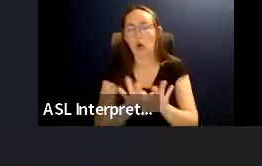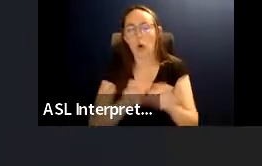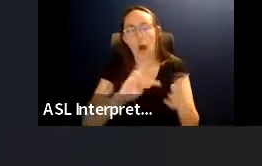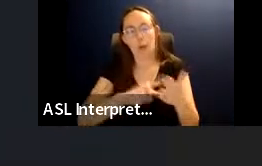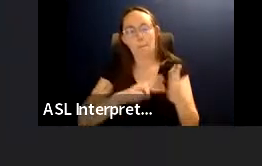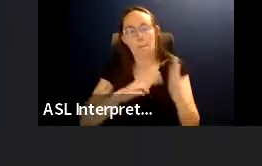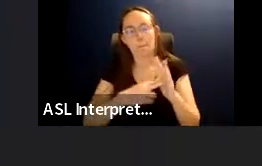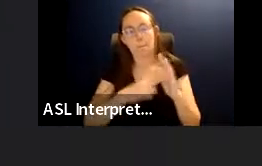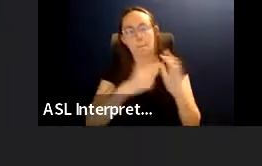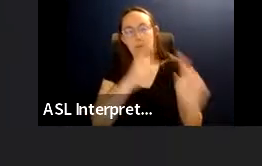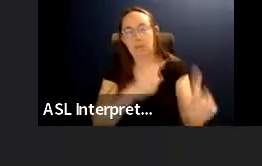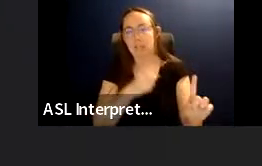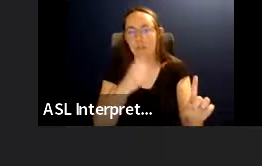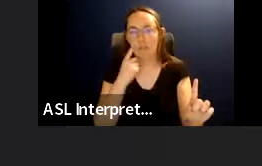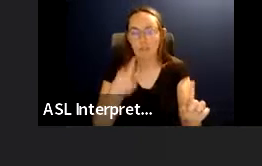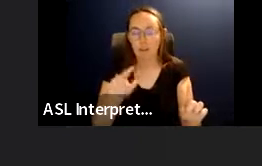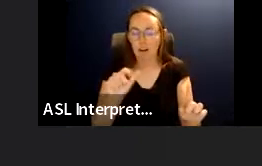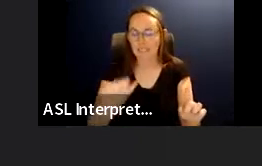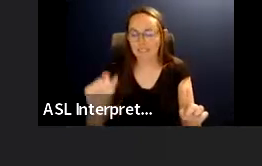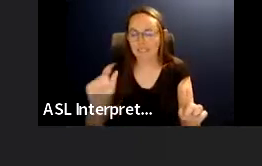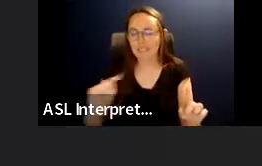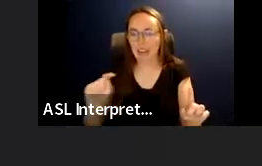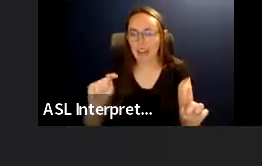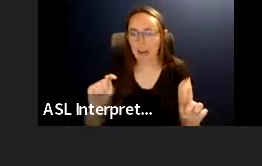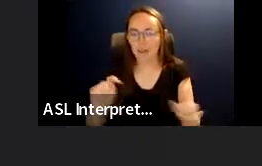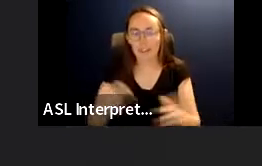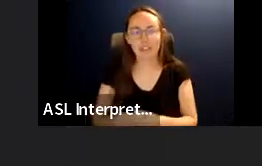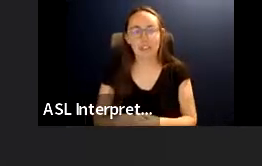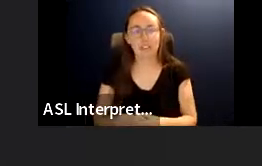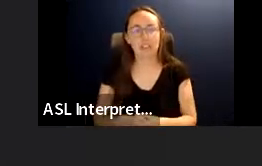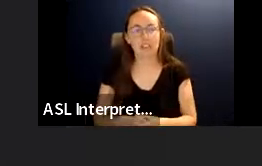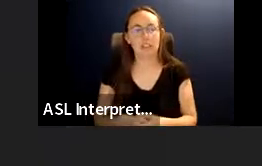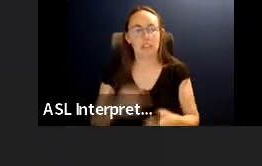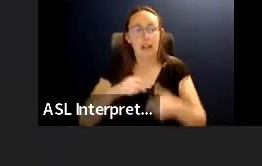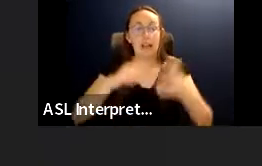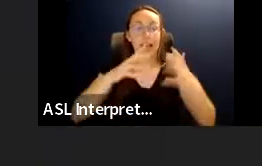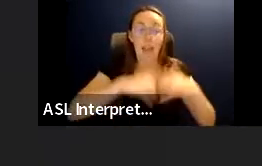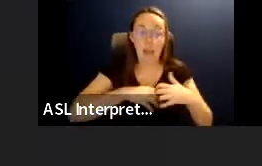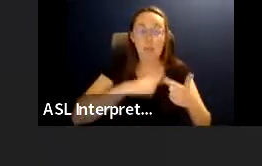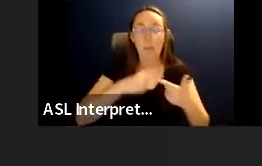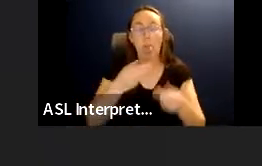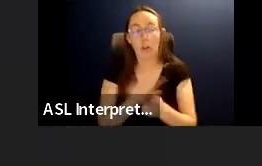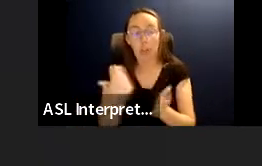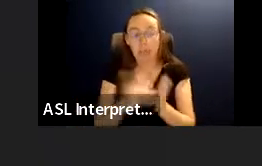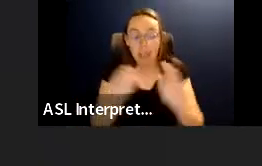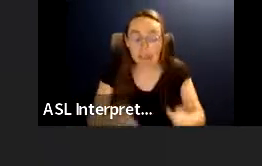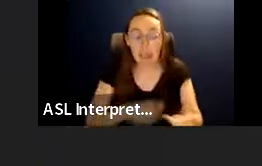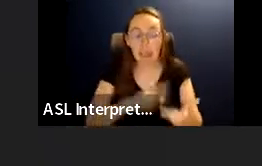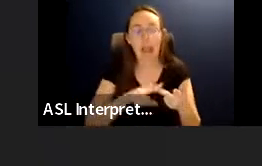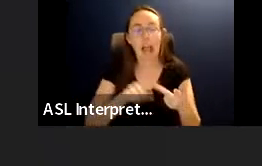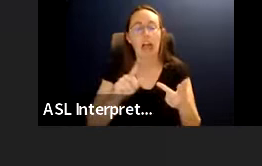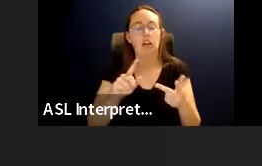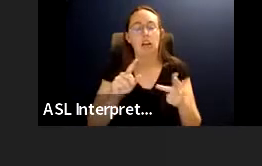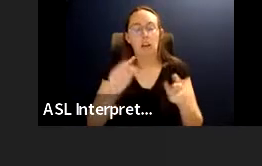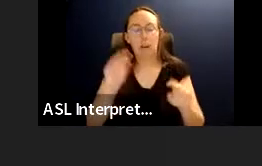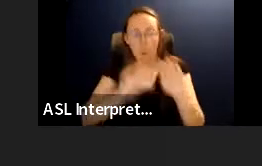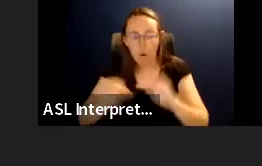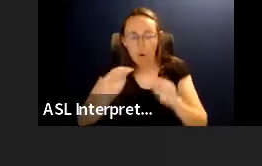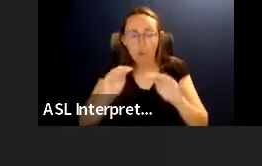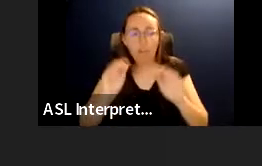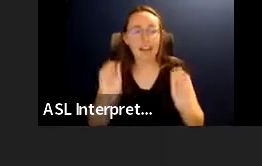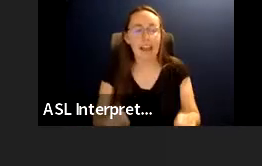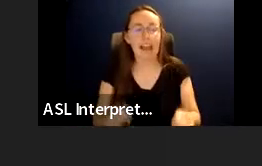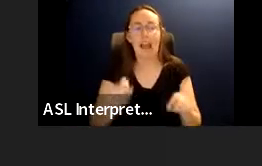technology and making things that are collapsible, reusable, portable, bendable,